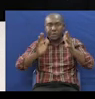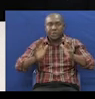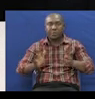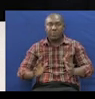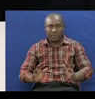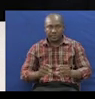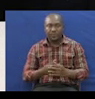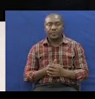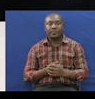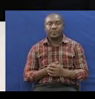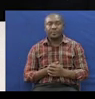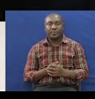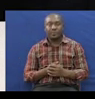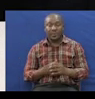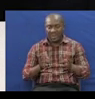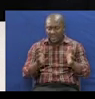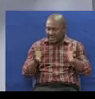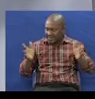and shape.